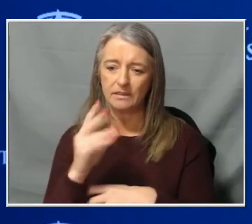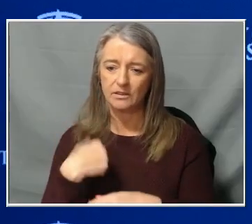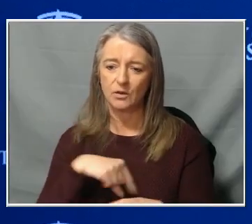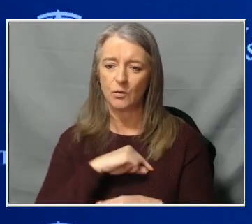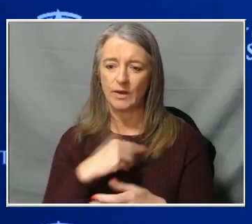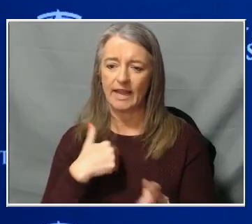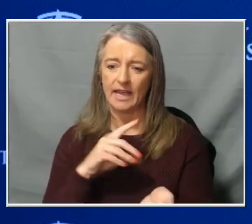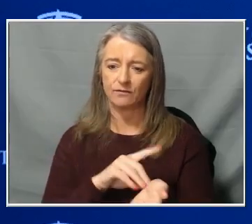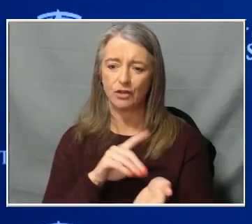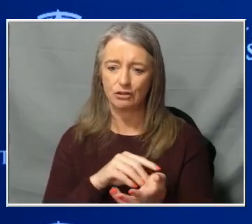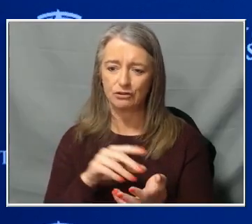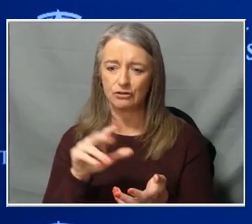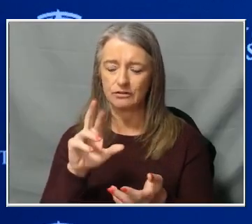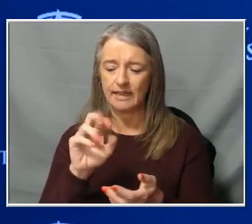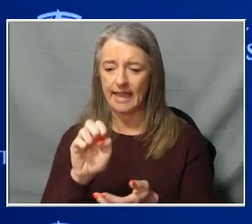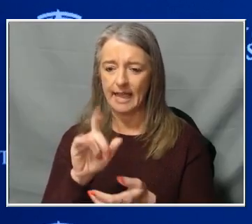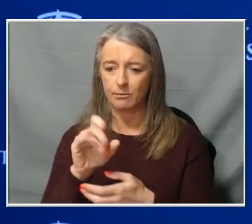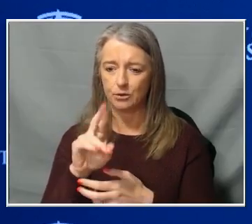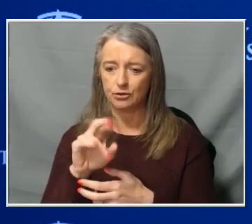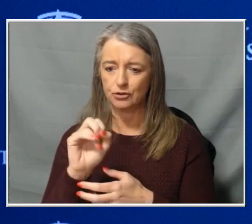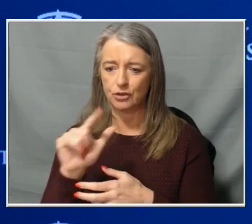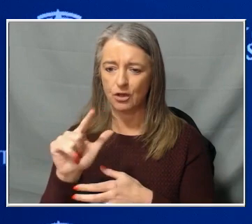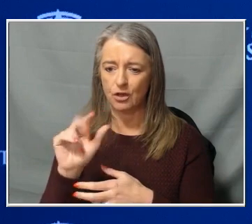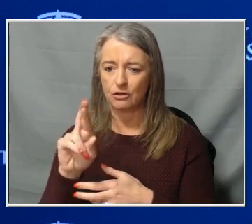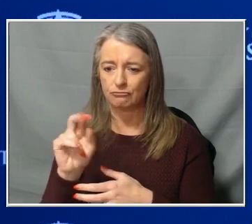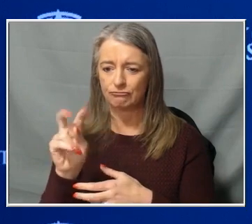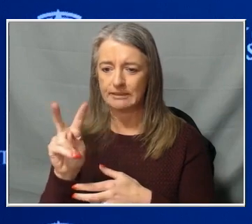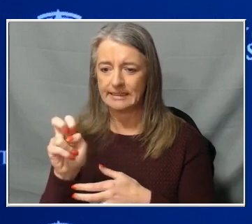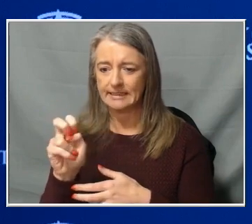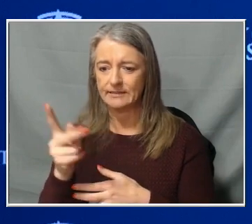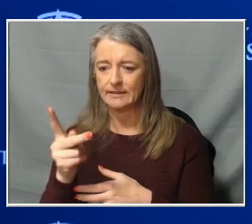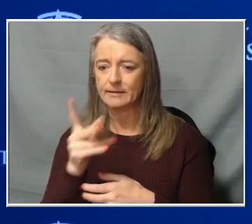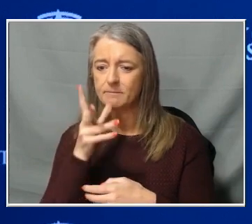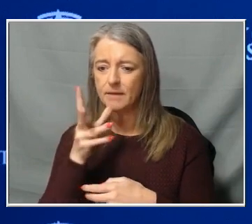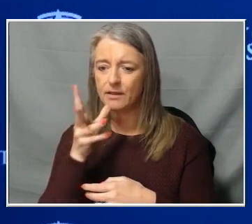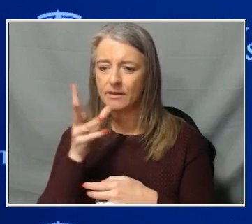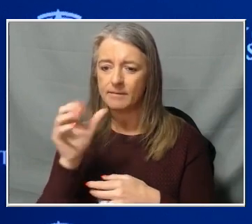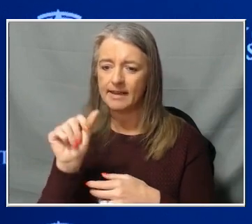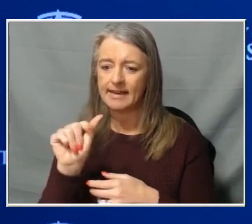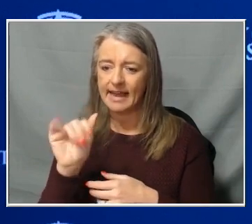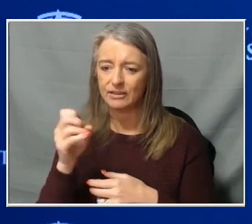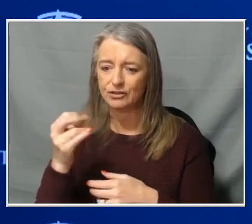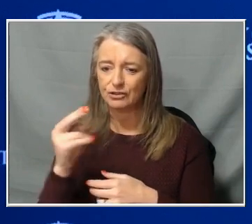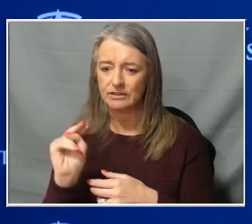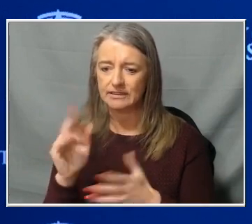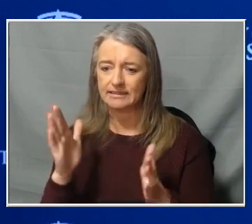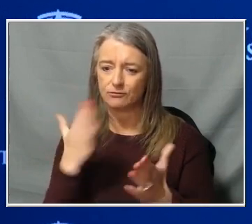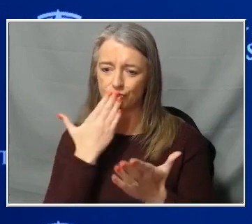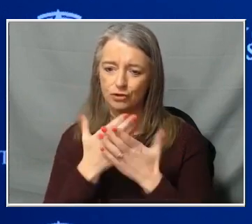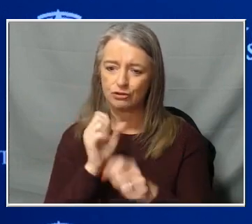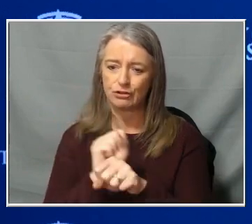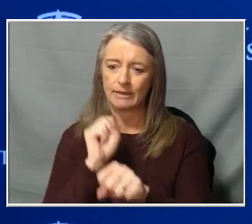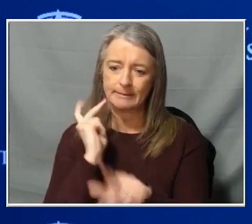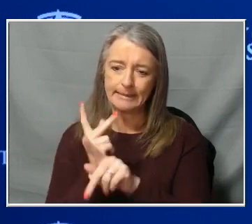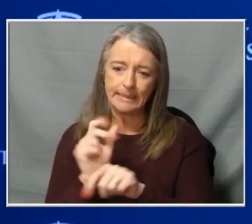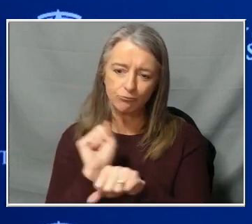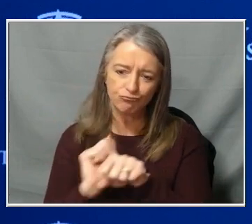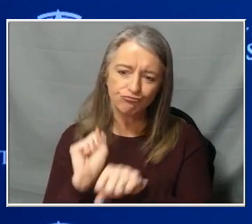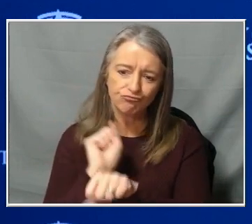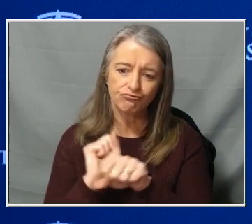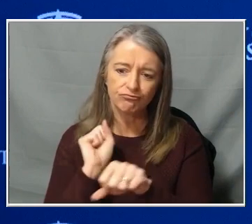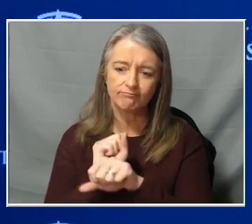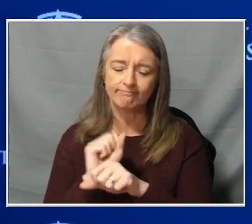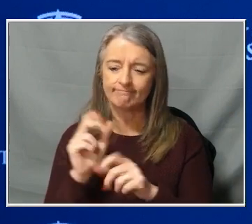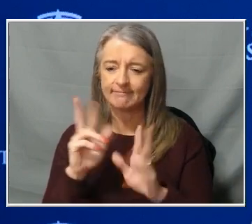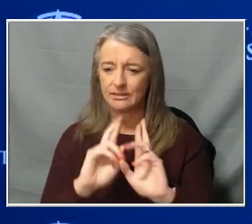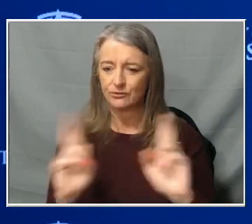Ebersol, Dr. Reeves, and Ashlyn and her mother here to share that story. So good job, Ashlyn. Keep working, and you know, get